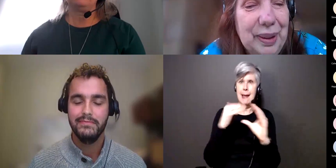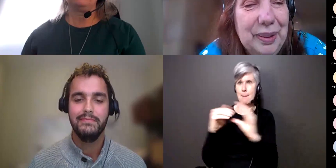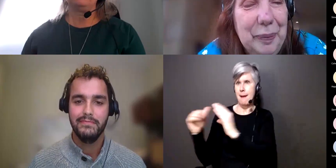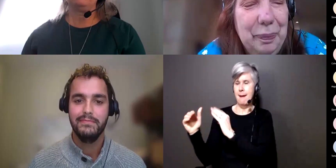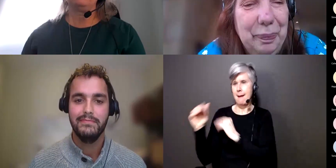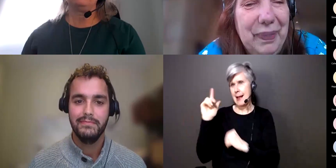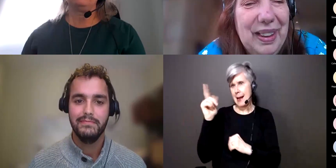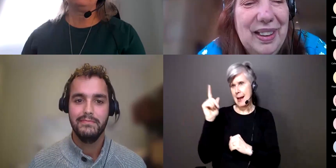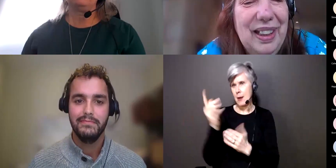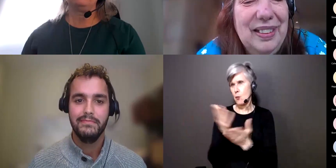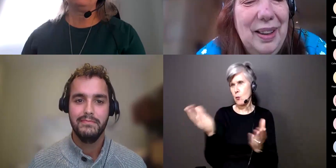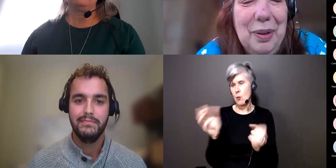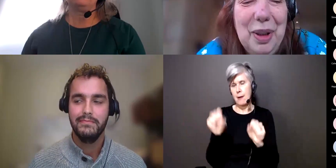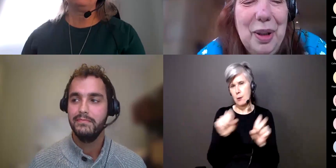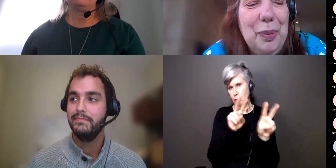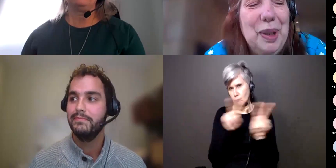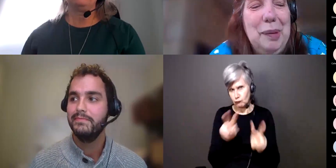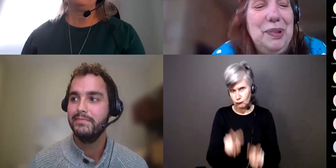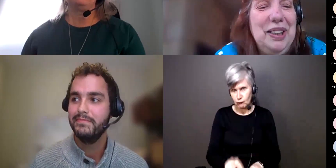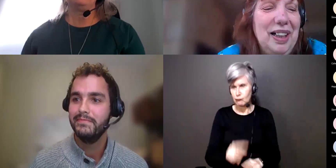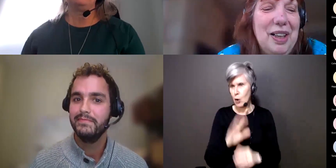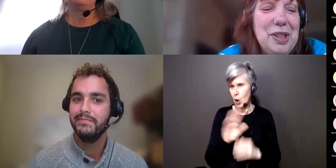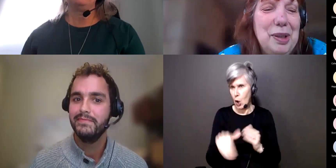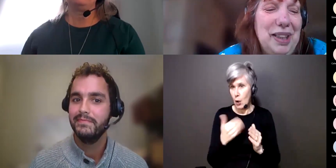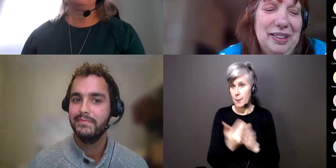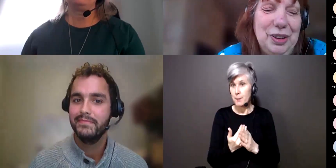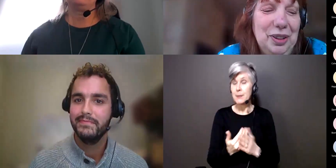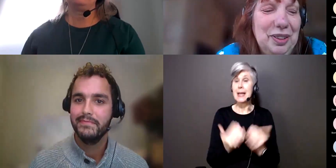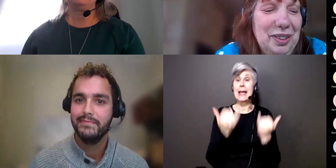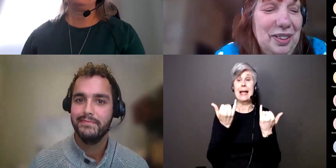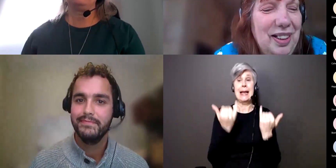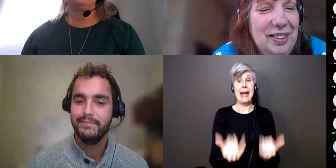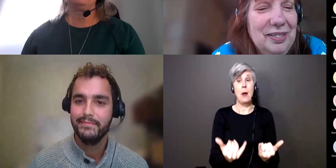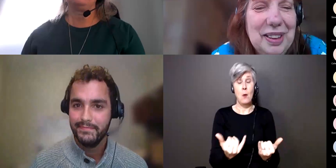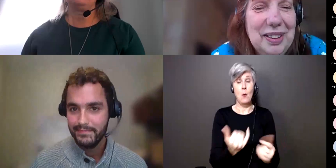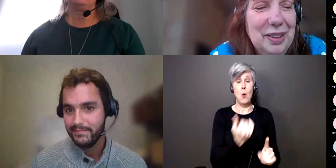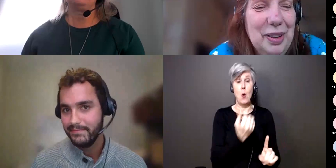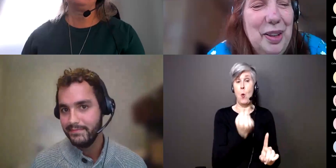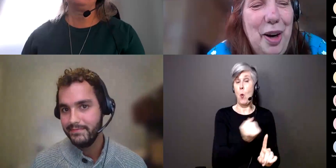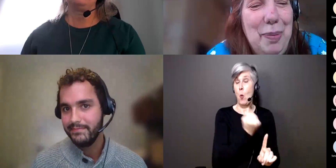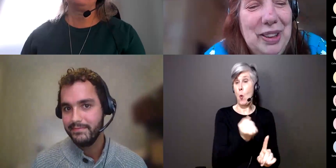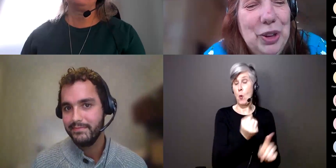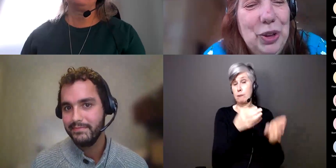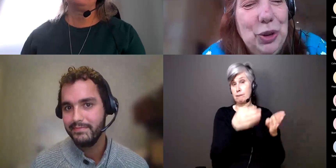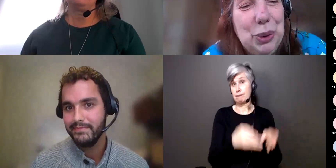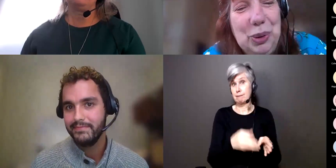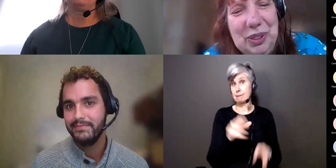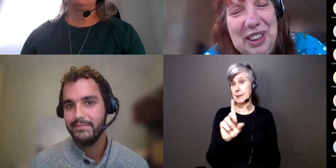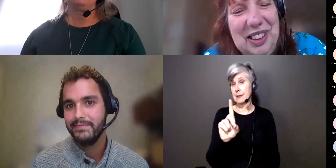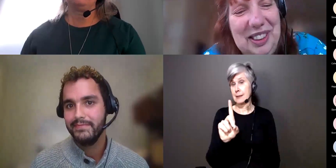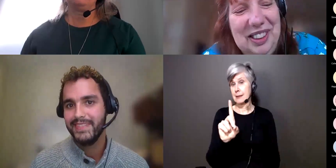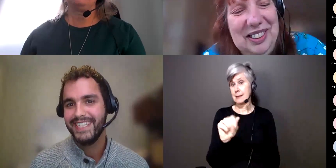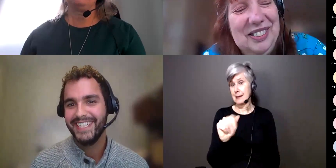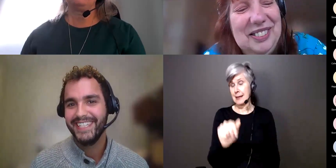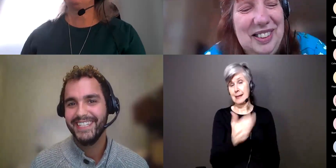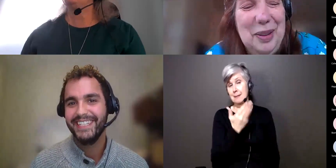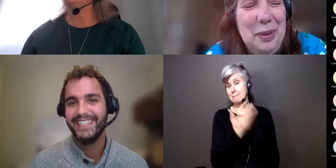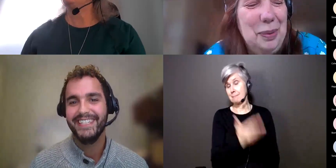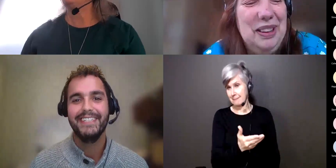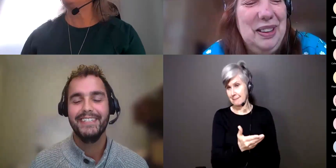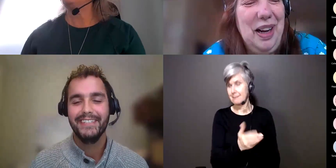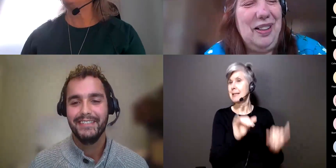access to it. And now we keep Dana as our manager. And you're our manager du jour, Dana,